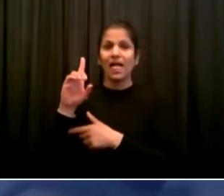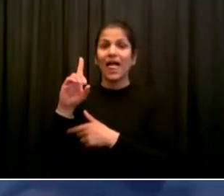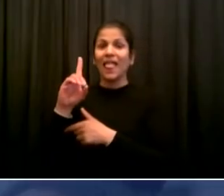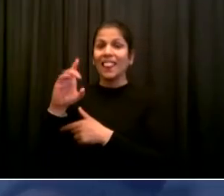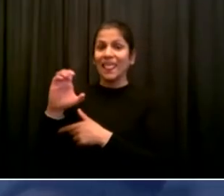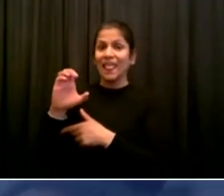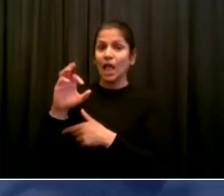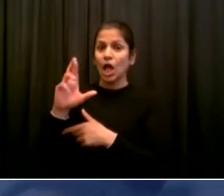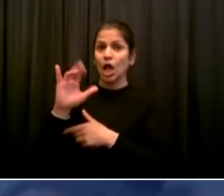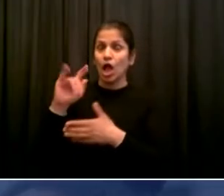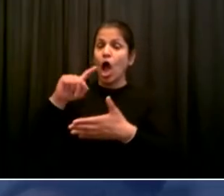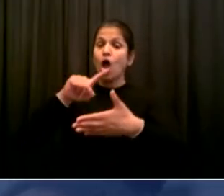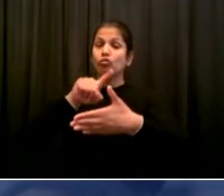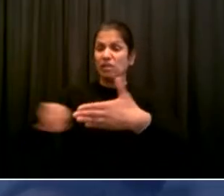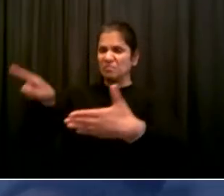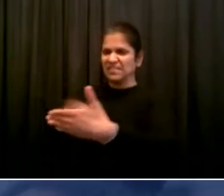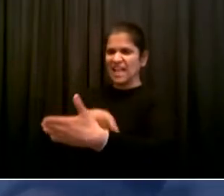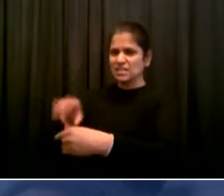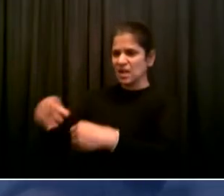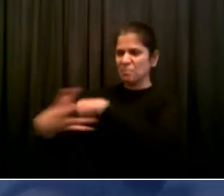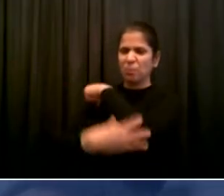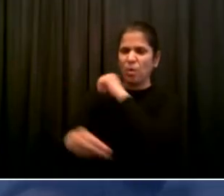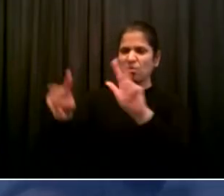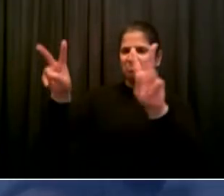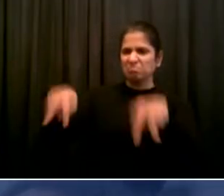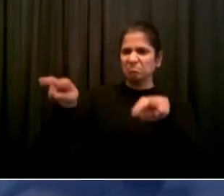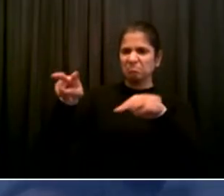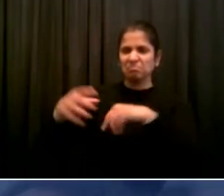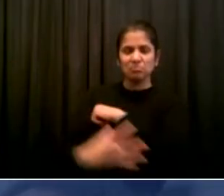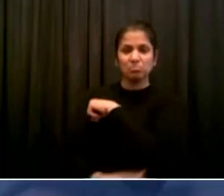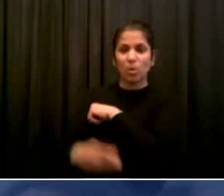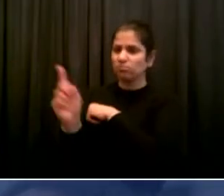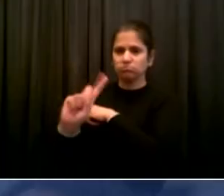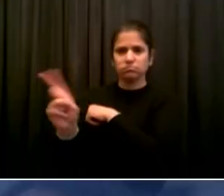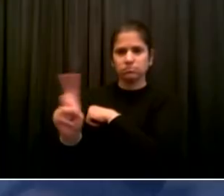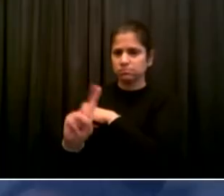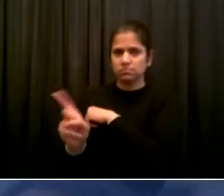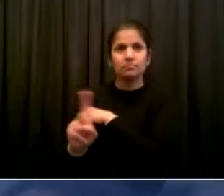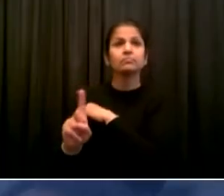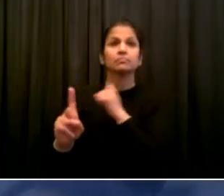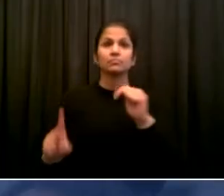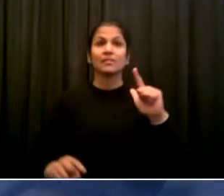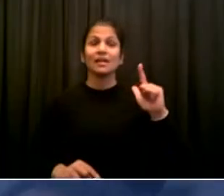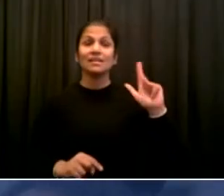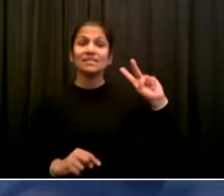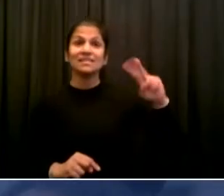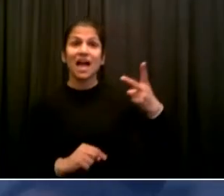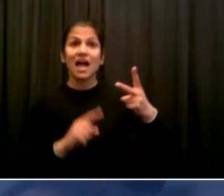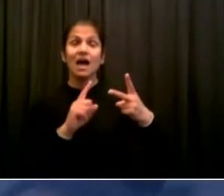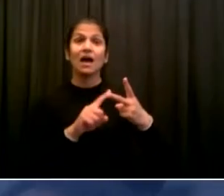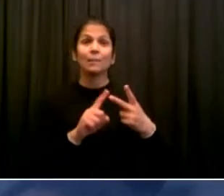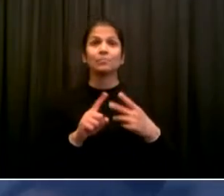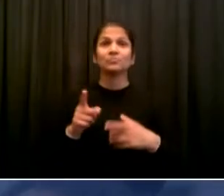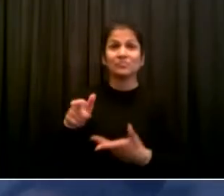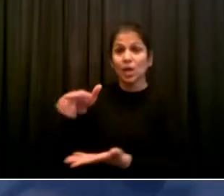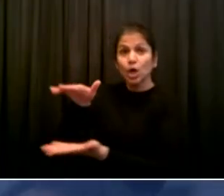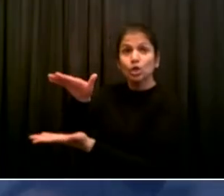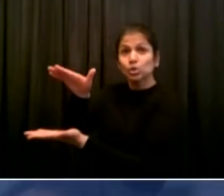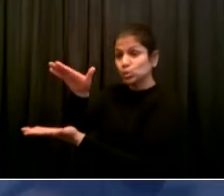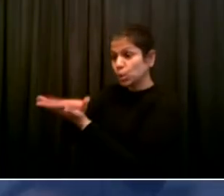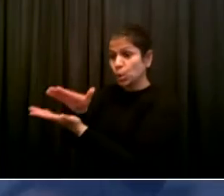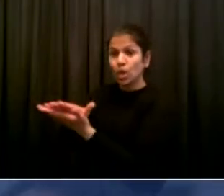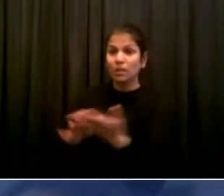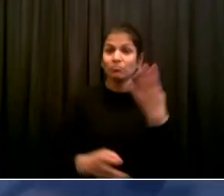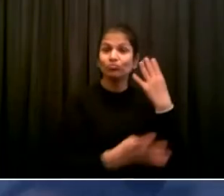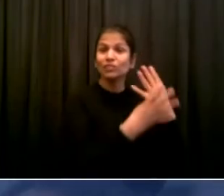painful reality we've known for so long, what has often been called the school to prison pipeline. That reality of folks being born